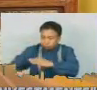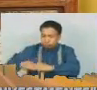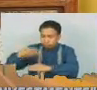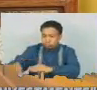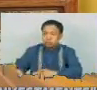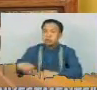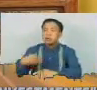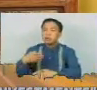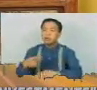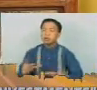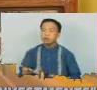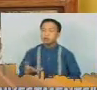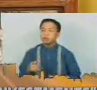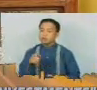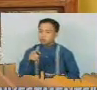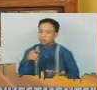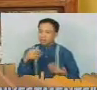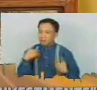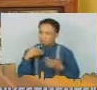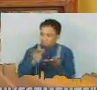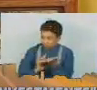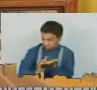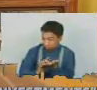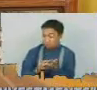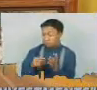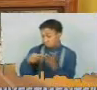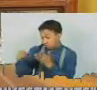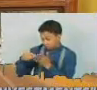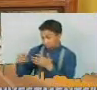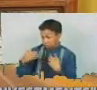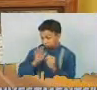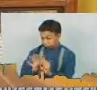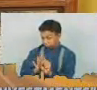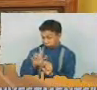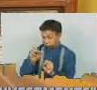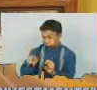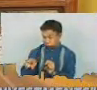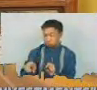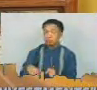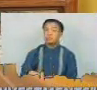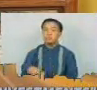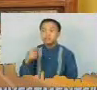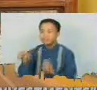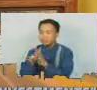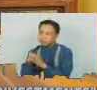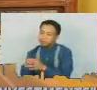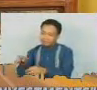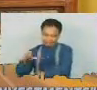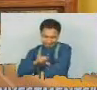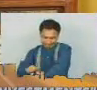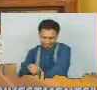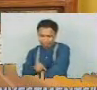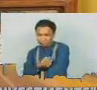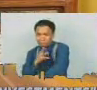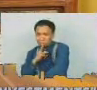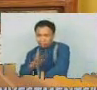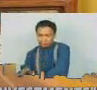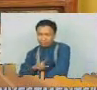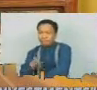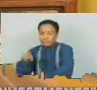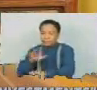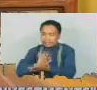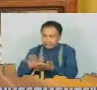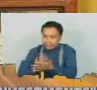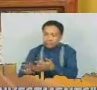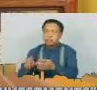maintenance. Something to clean the wound with, yes, something to treat the wound with, diba? O something to